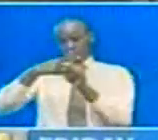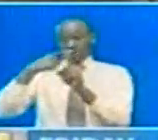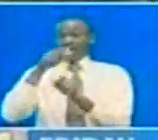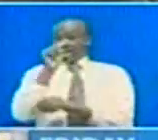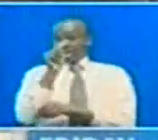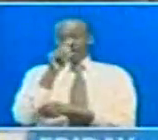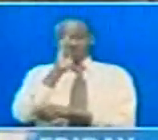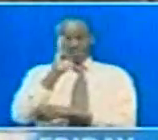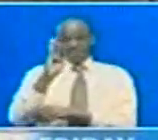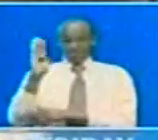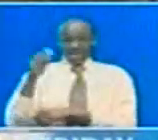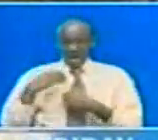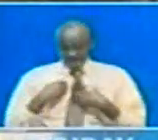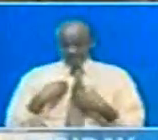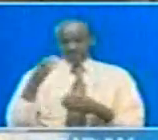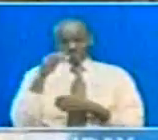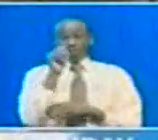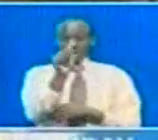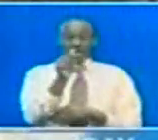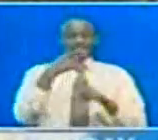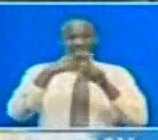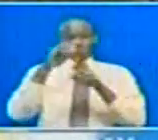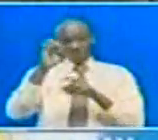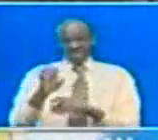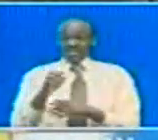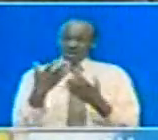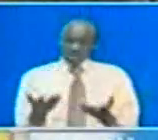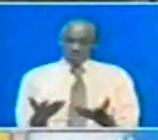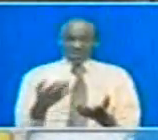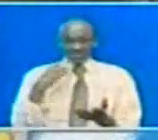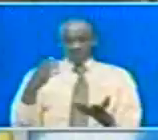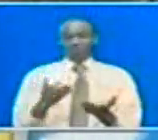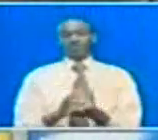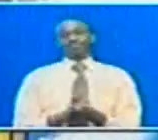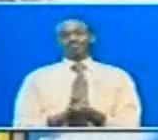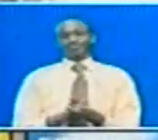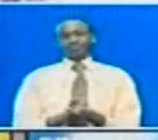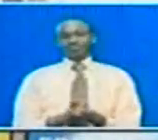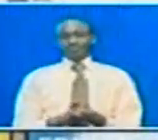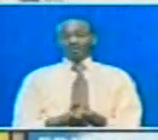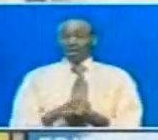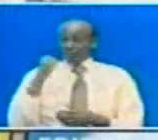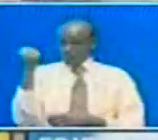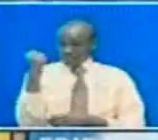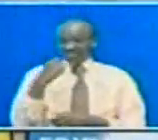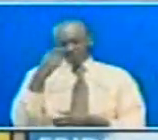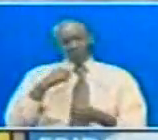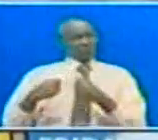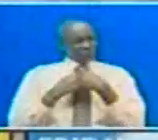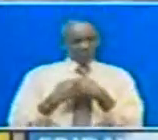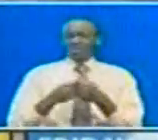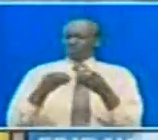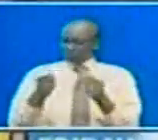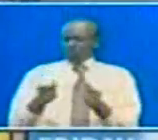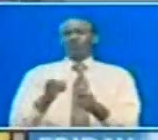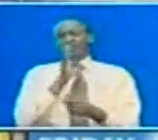it had downgraded it from A+ to A, indicating uncertainty over the miller's ability to service its debts. Mumias has been struggling to service its